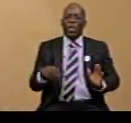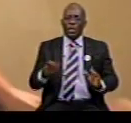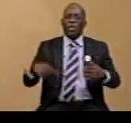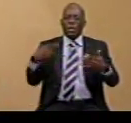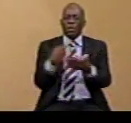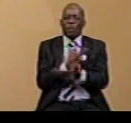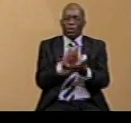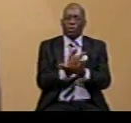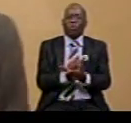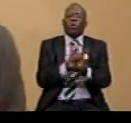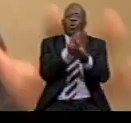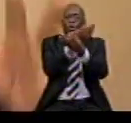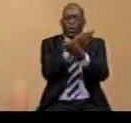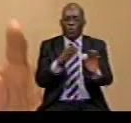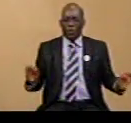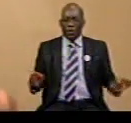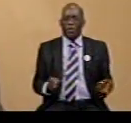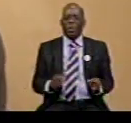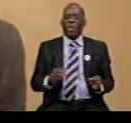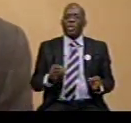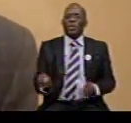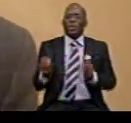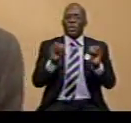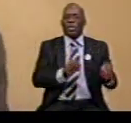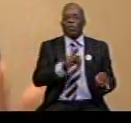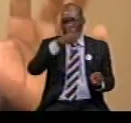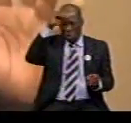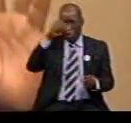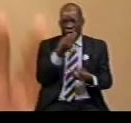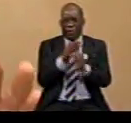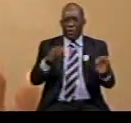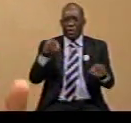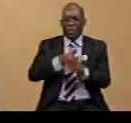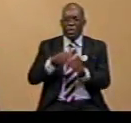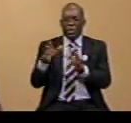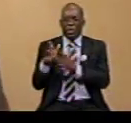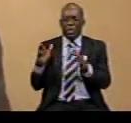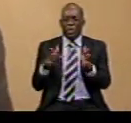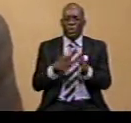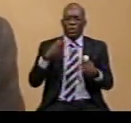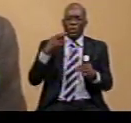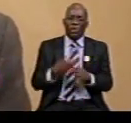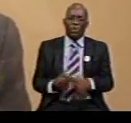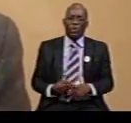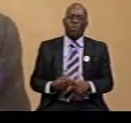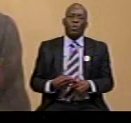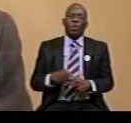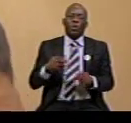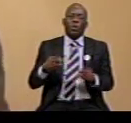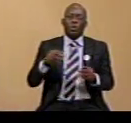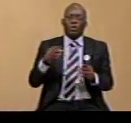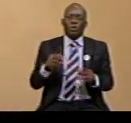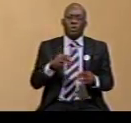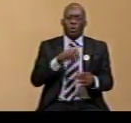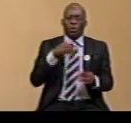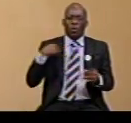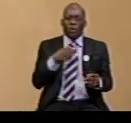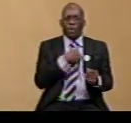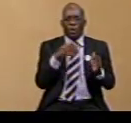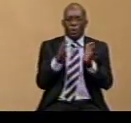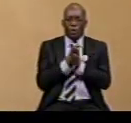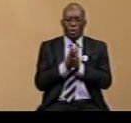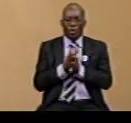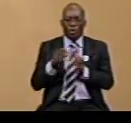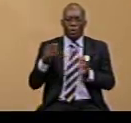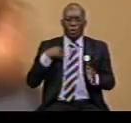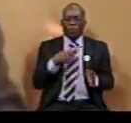save and set free. In the name of Jesus. In Jesus' mighty name we pray. Brethren, we are still praying for